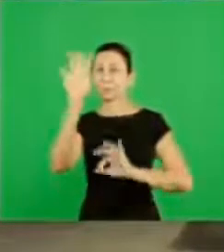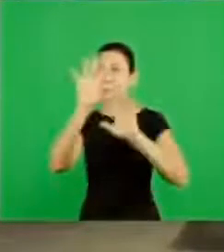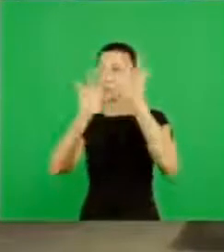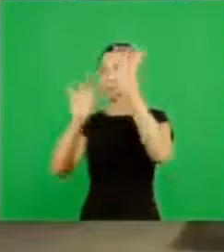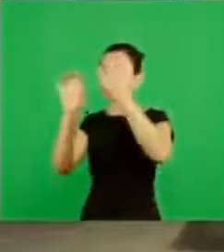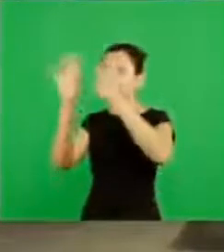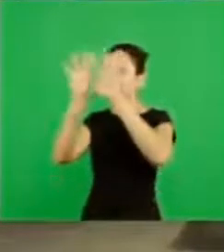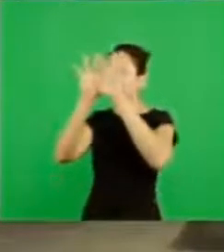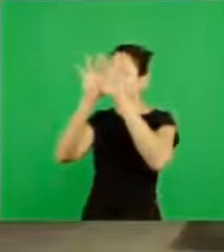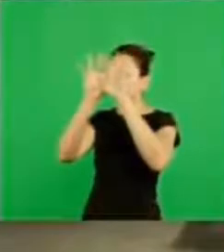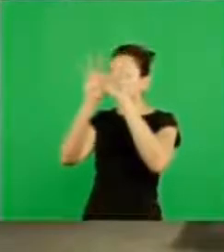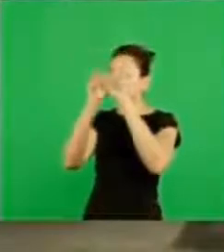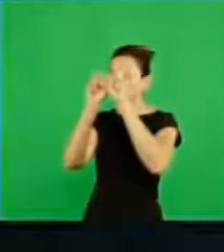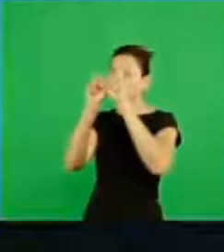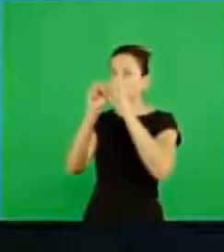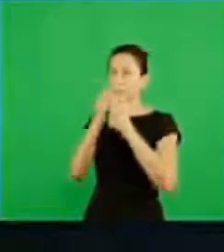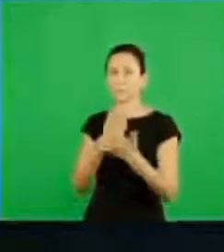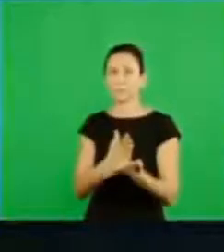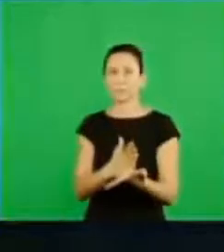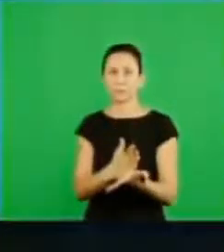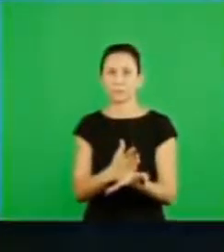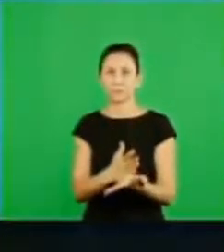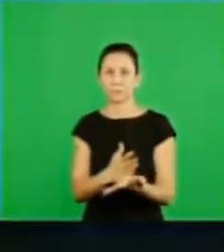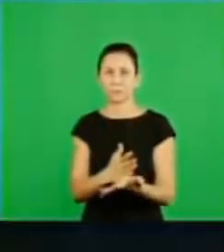day of clouds and thick darkness.